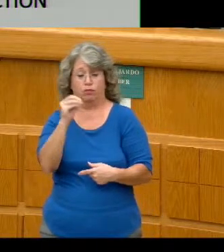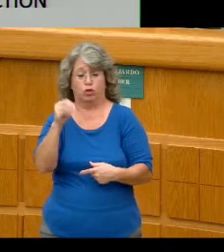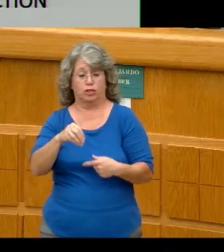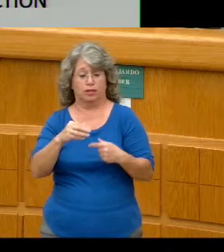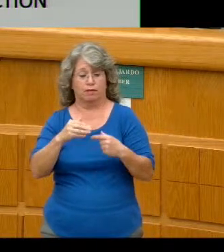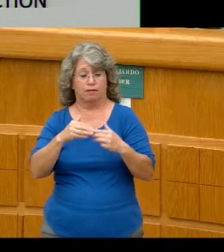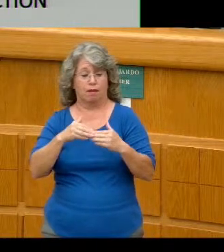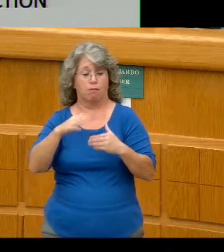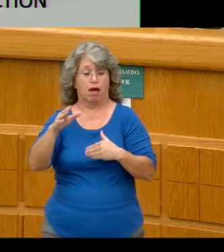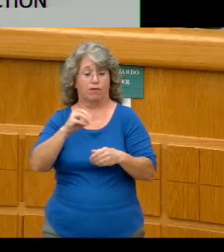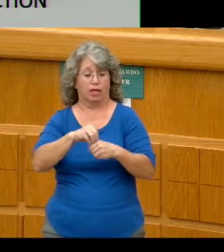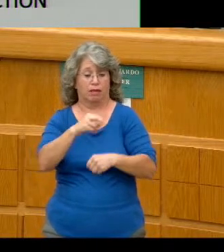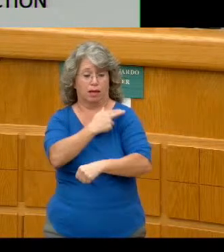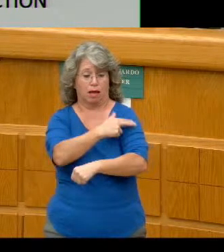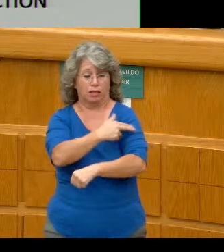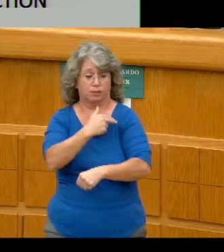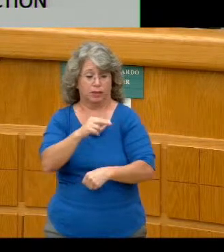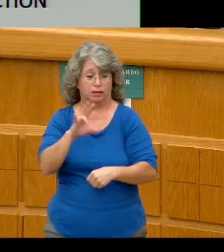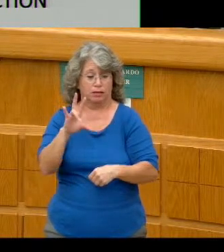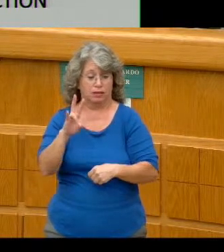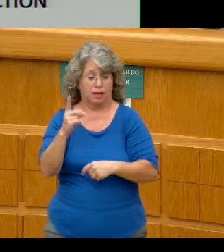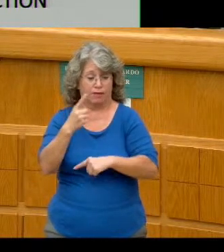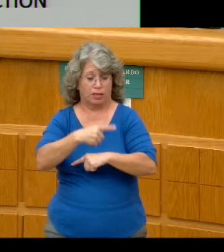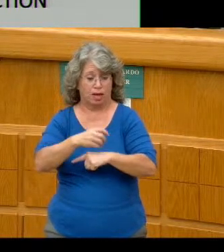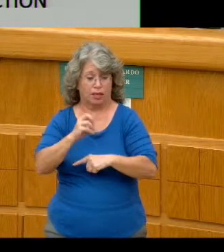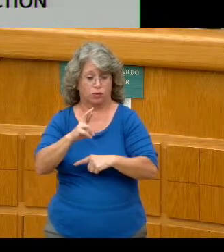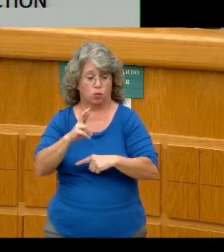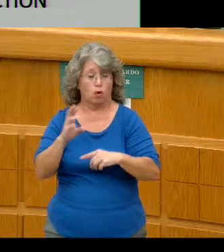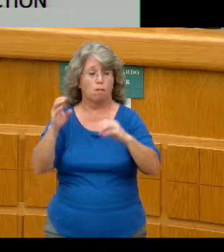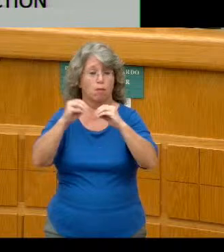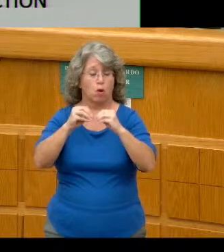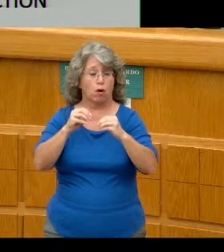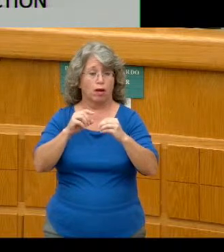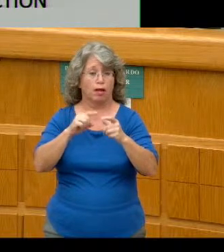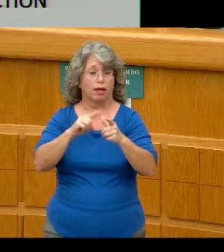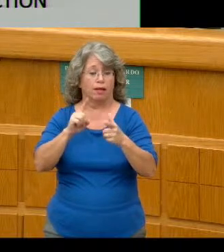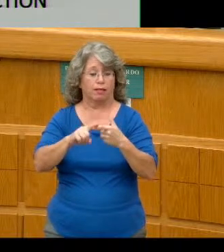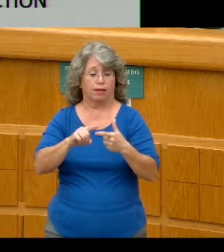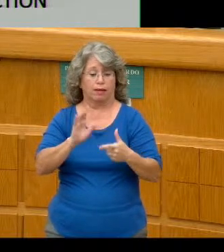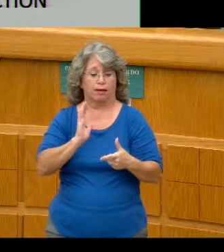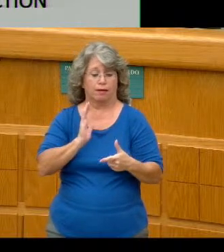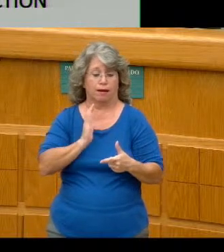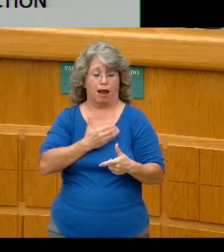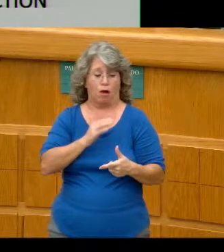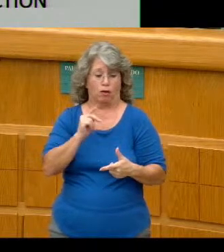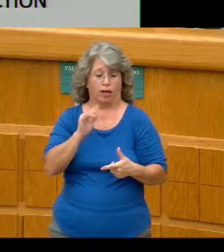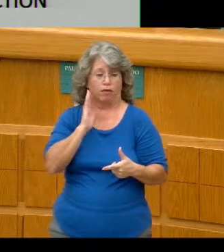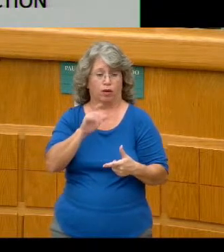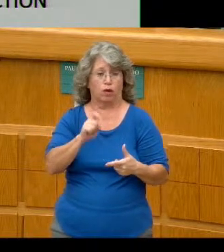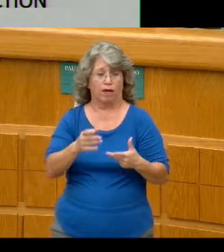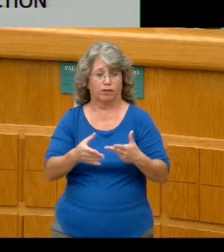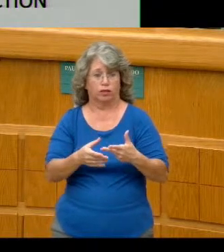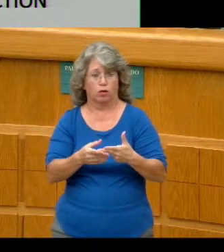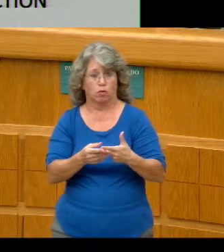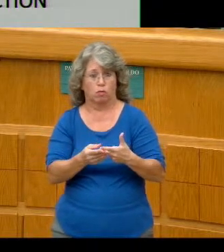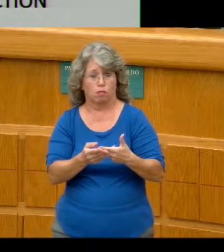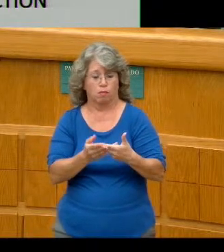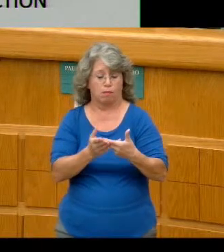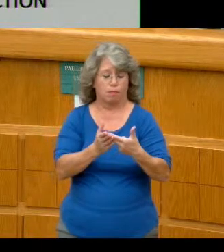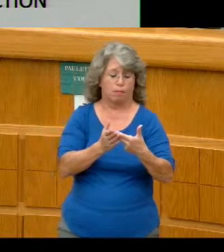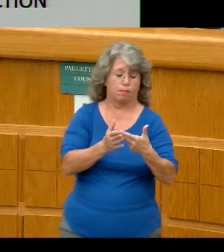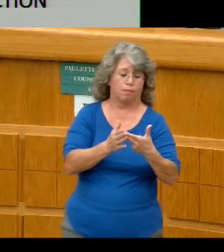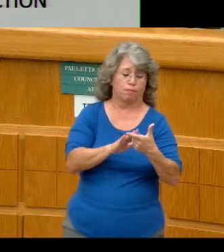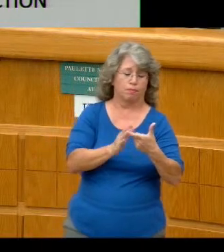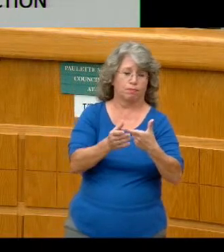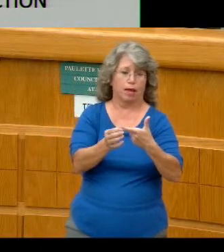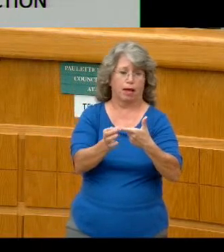then we presumably shift back down to Open Texas Phase 1.5, which we have been in